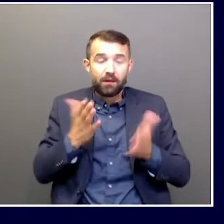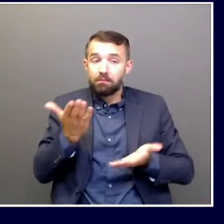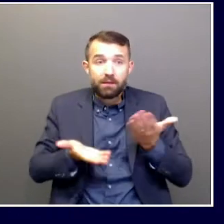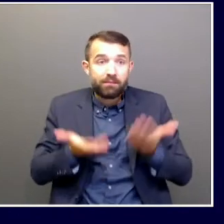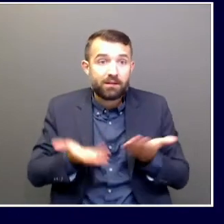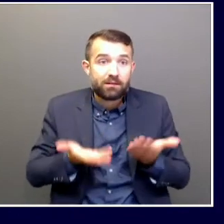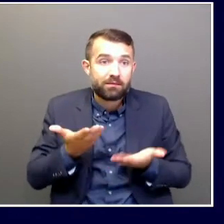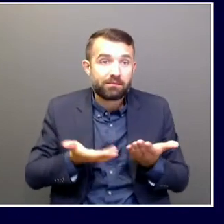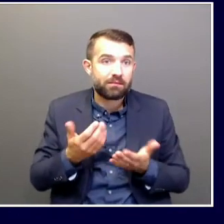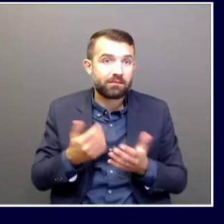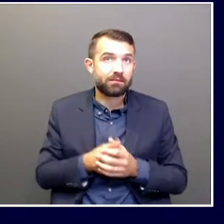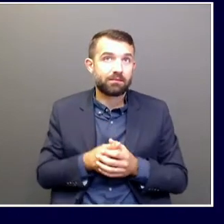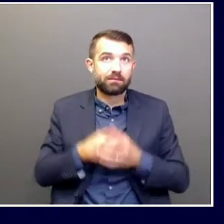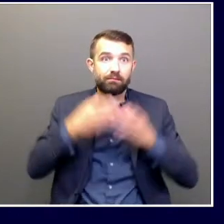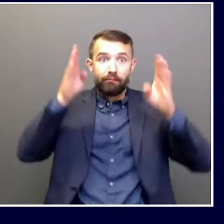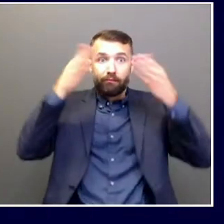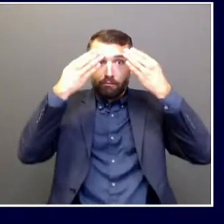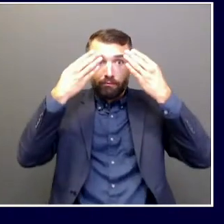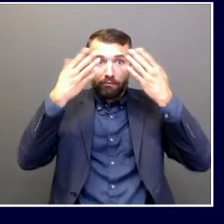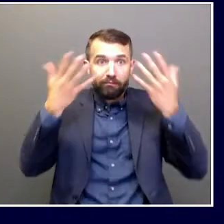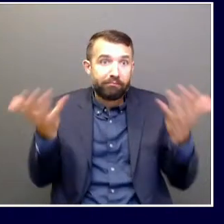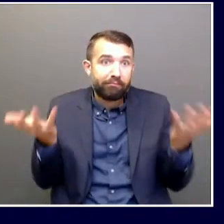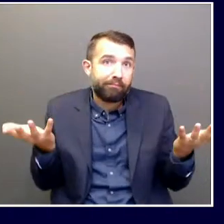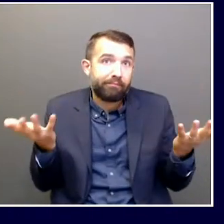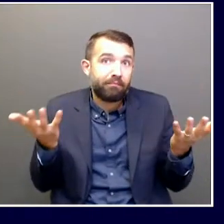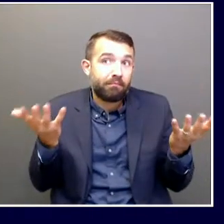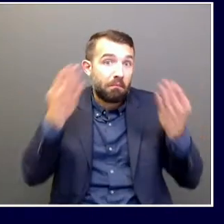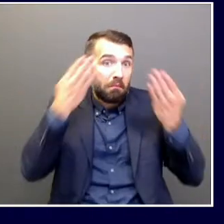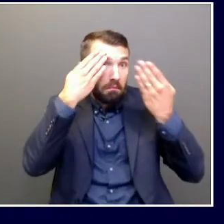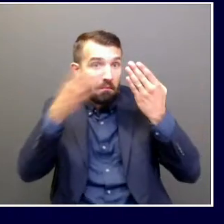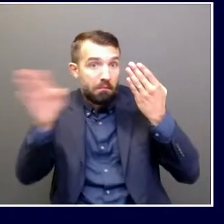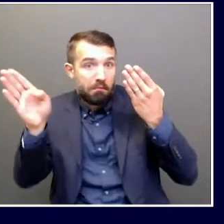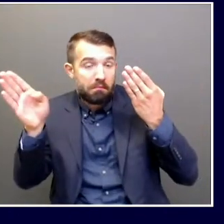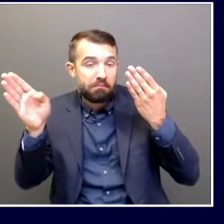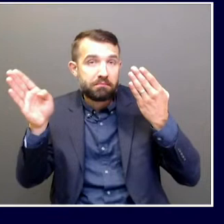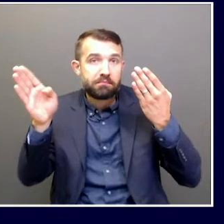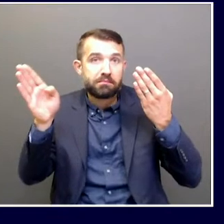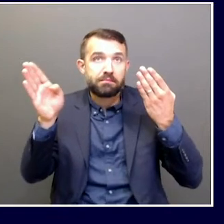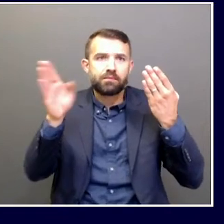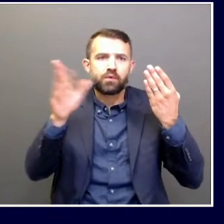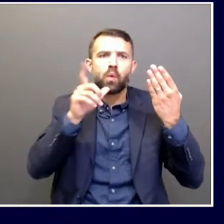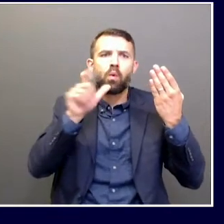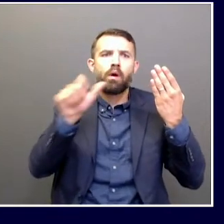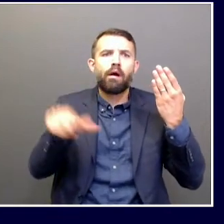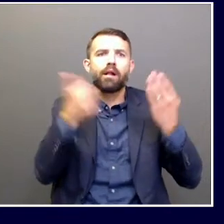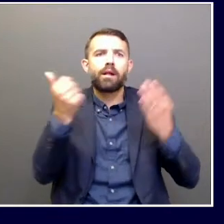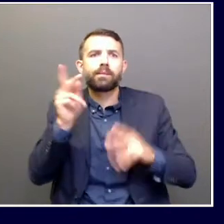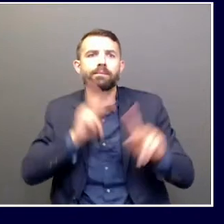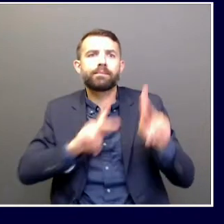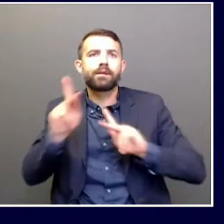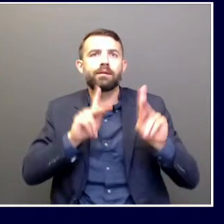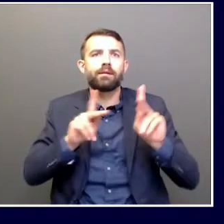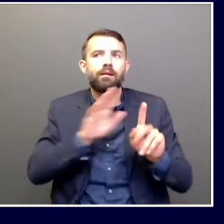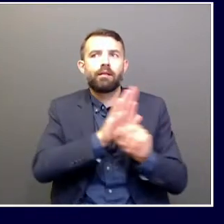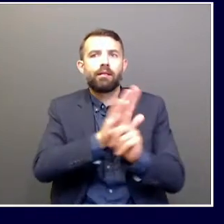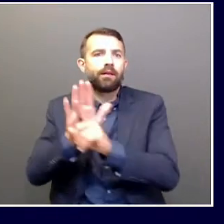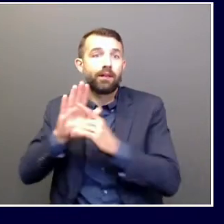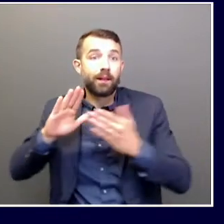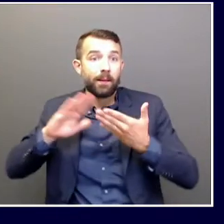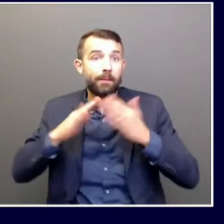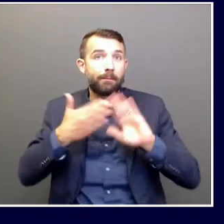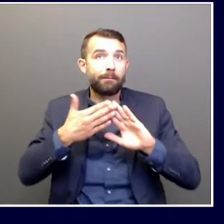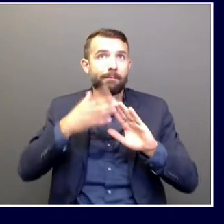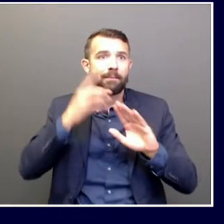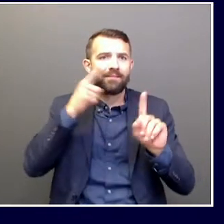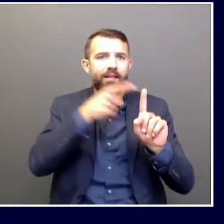in your life who are at higher risk, people in your family, people in your community. That's to me, I think, just as